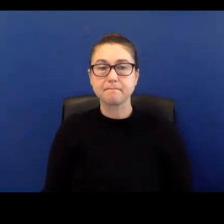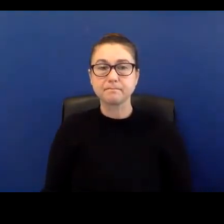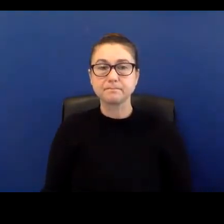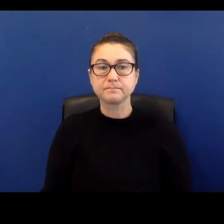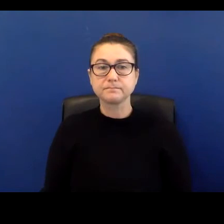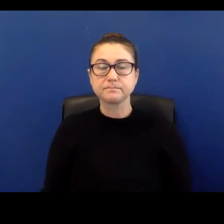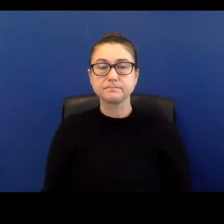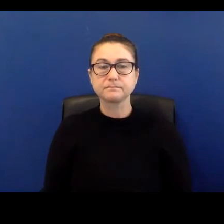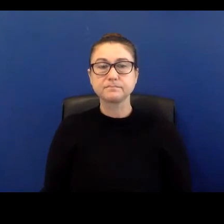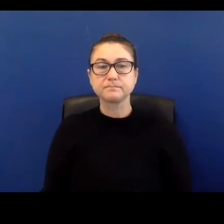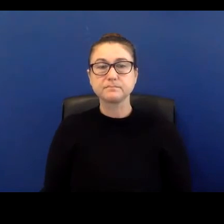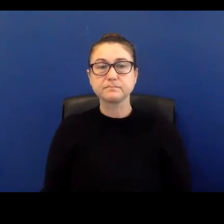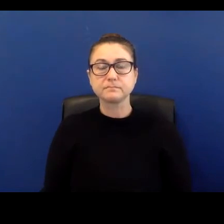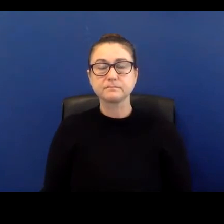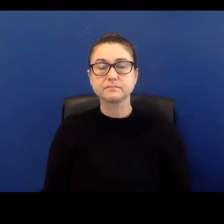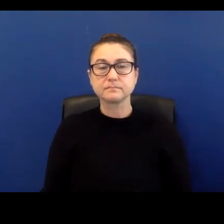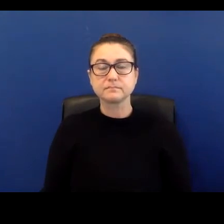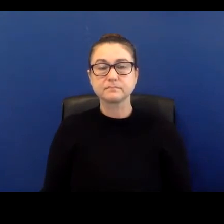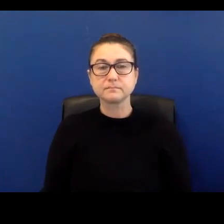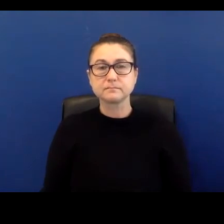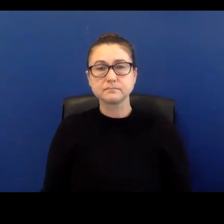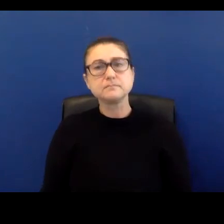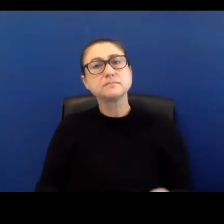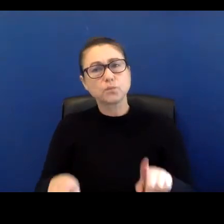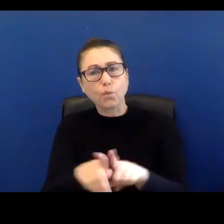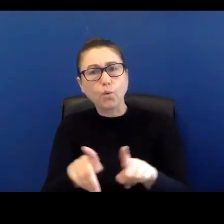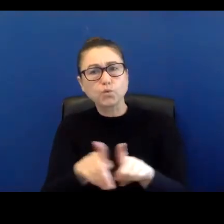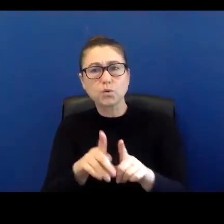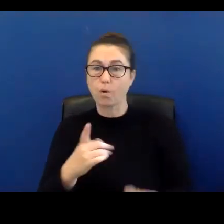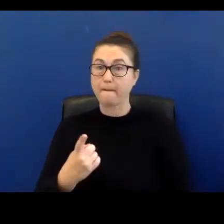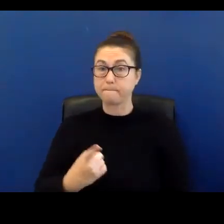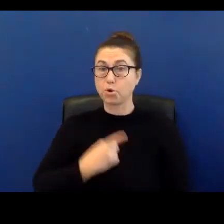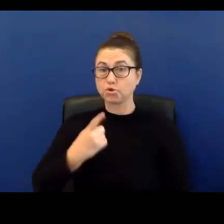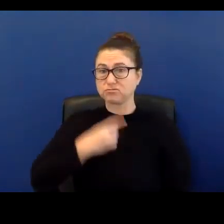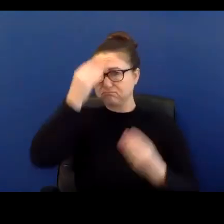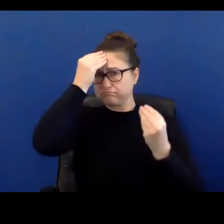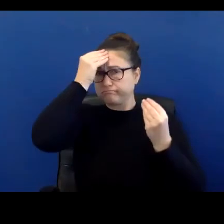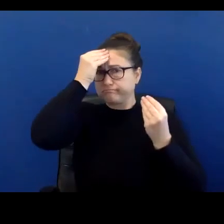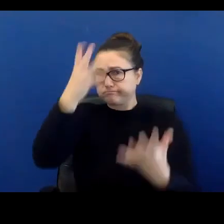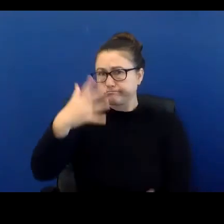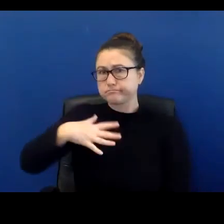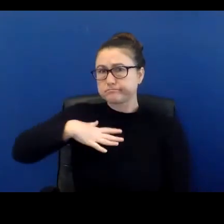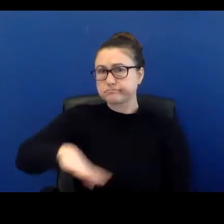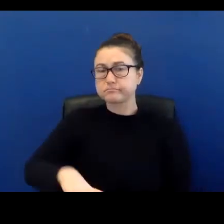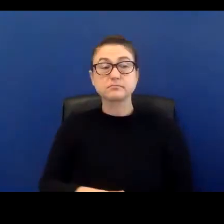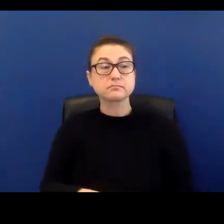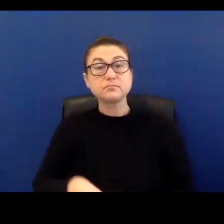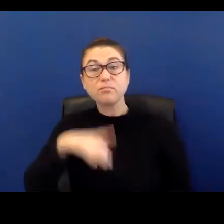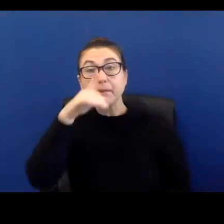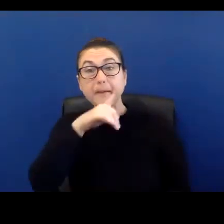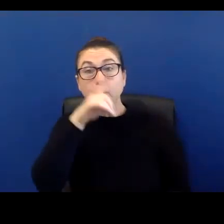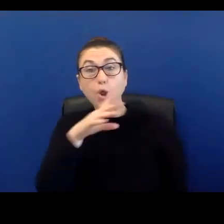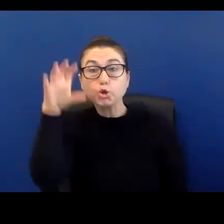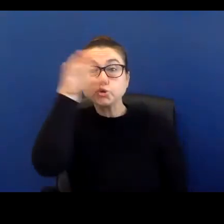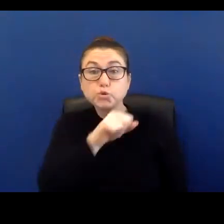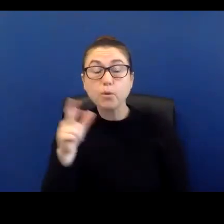the other important point to make, I just wanted to share a personal perspective, is that people often think that audio